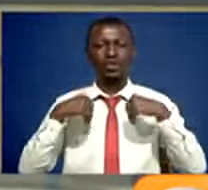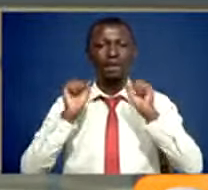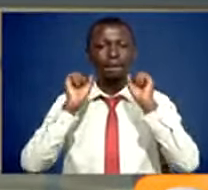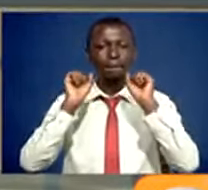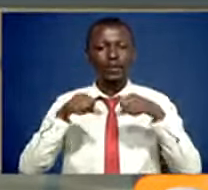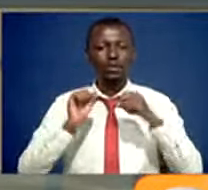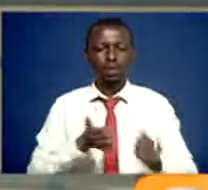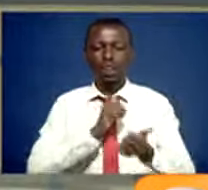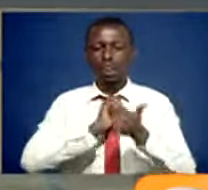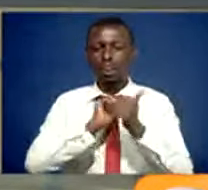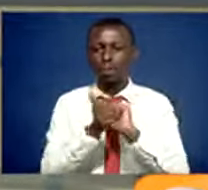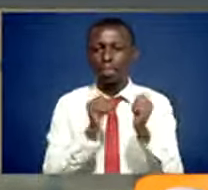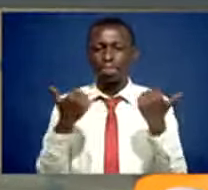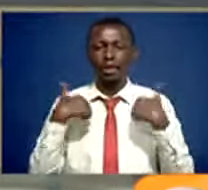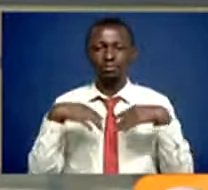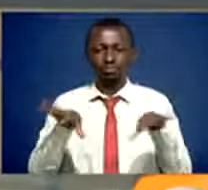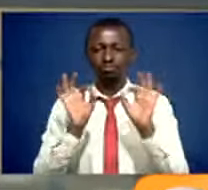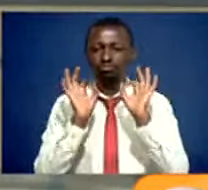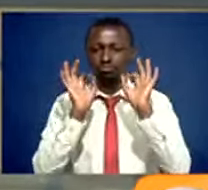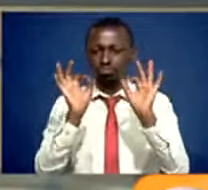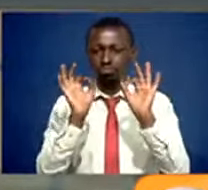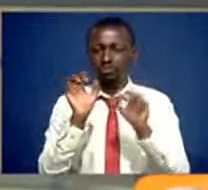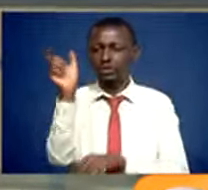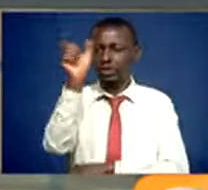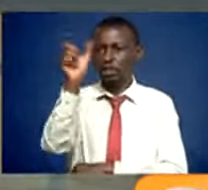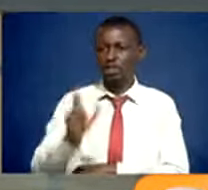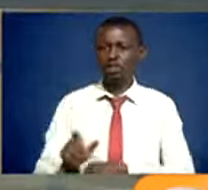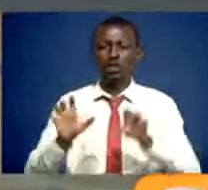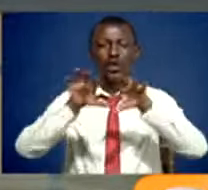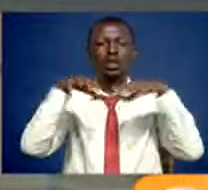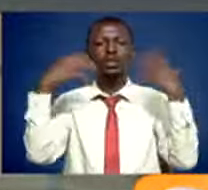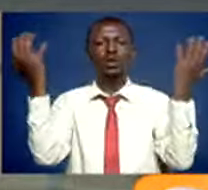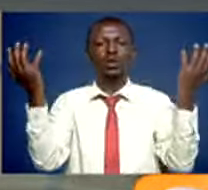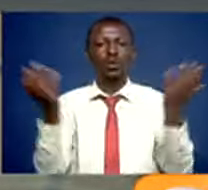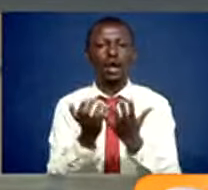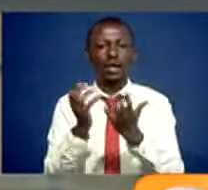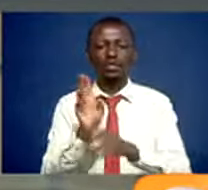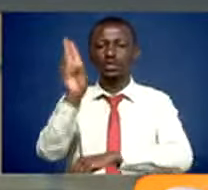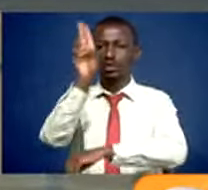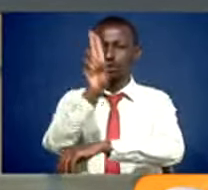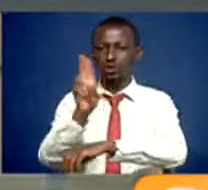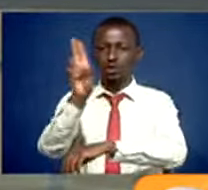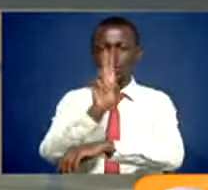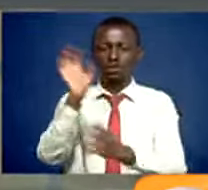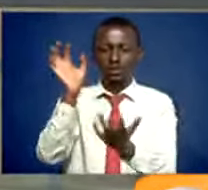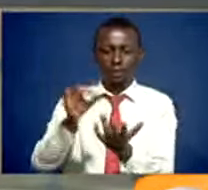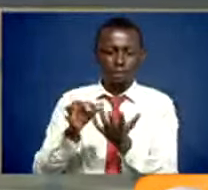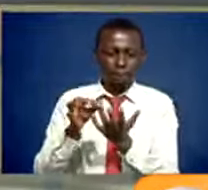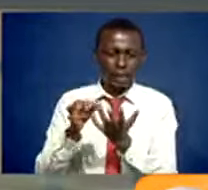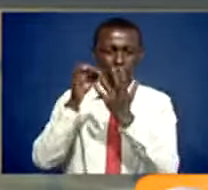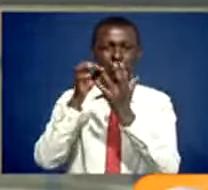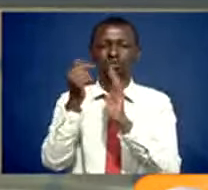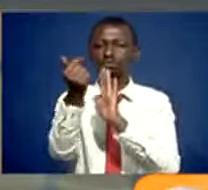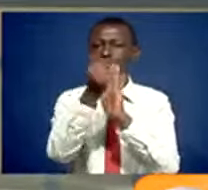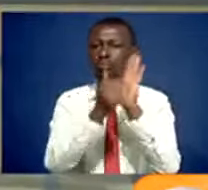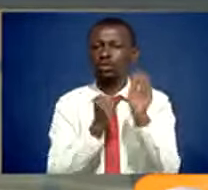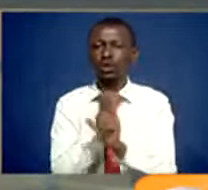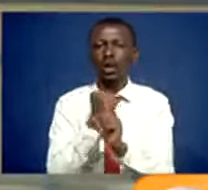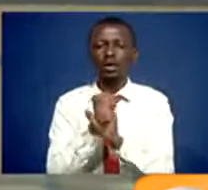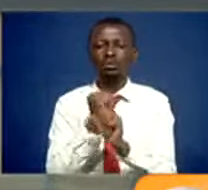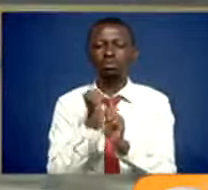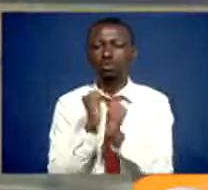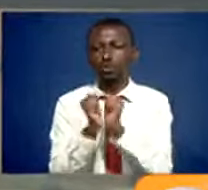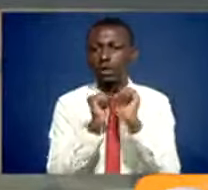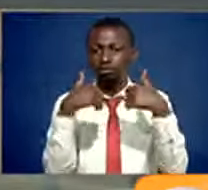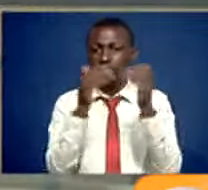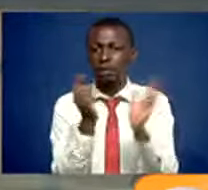a competitive regionally, globally, by utilizing the unique capacity of cooperatives to